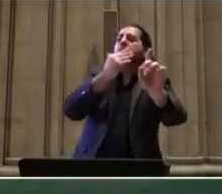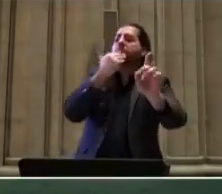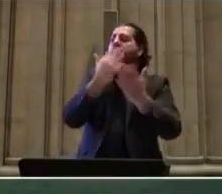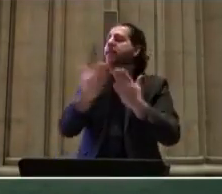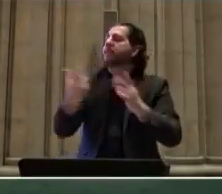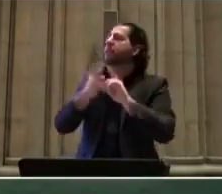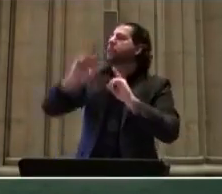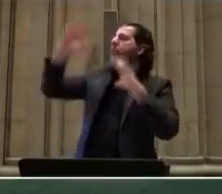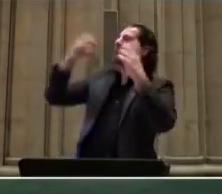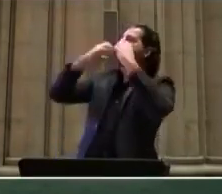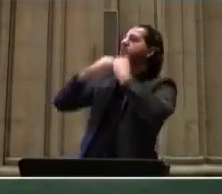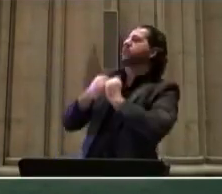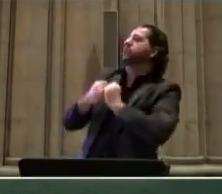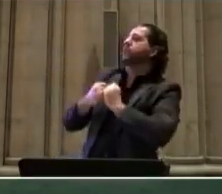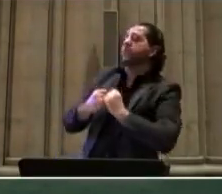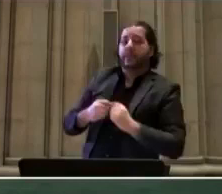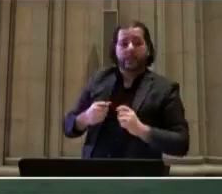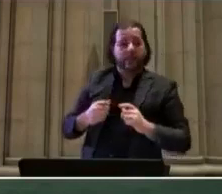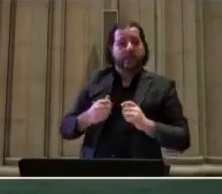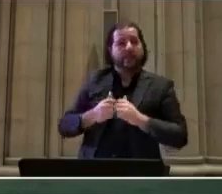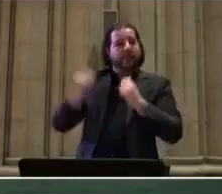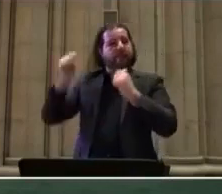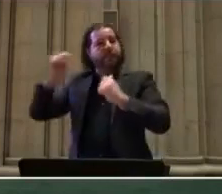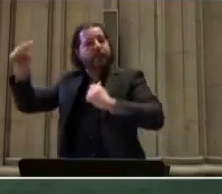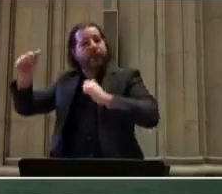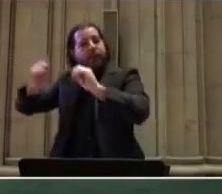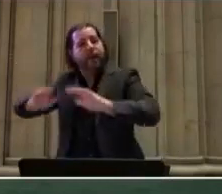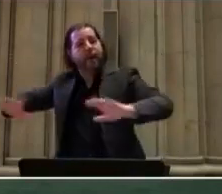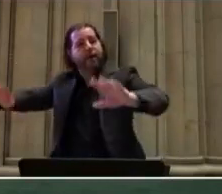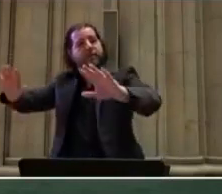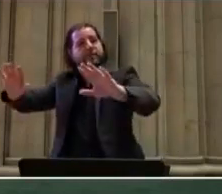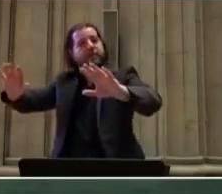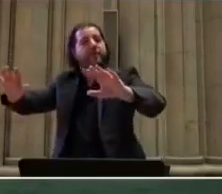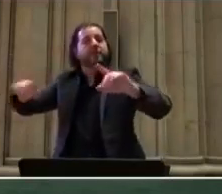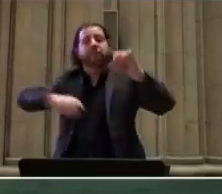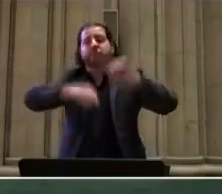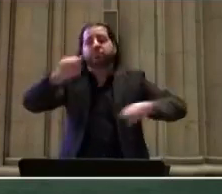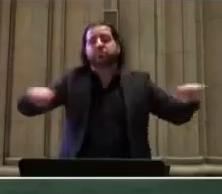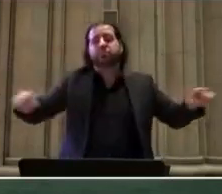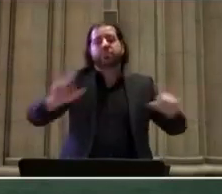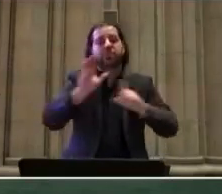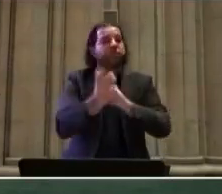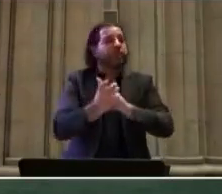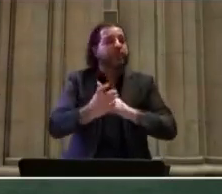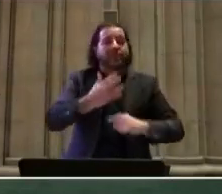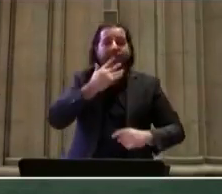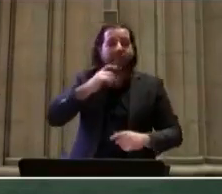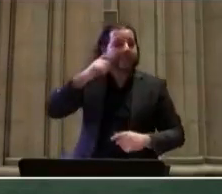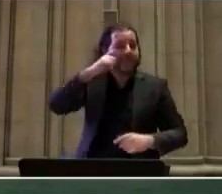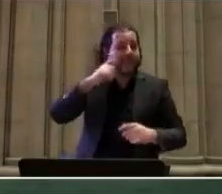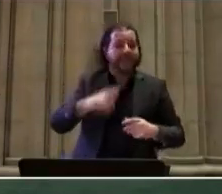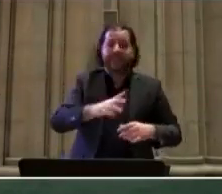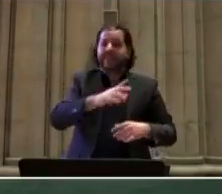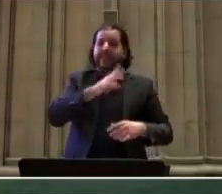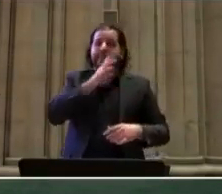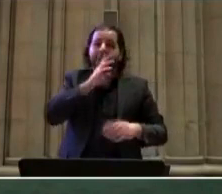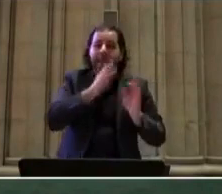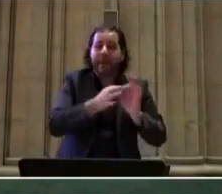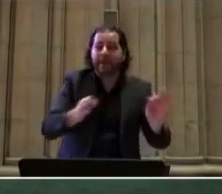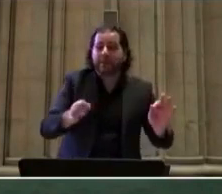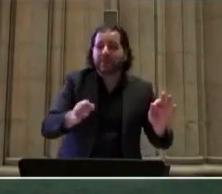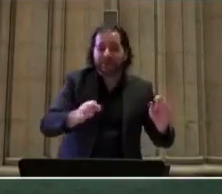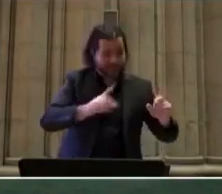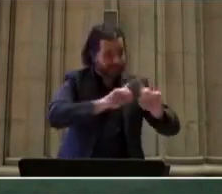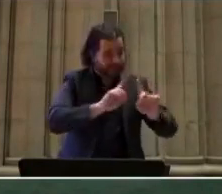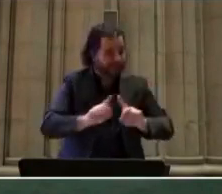your treasures. From distant lands with an array of cultures, it is not the color of our skin or the languages we speak, that